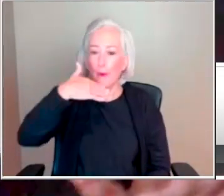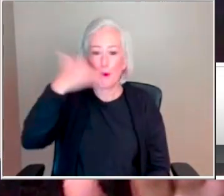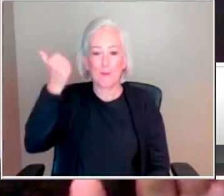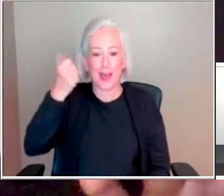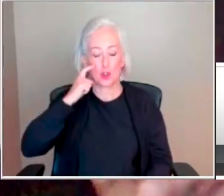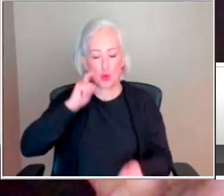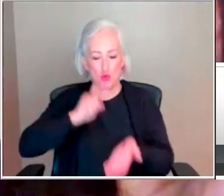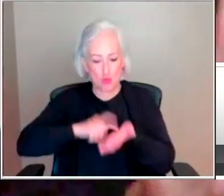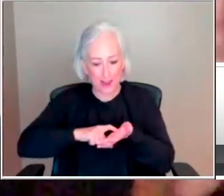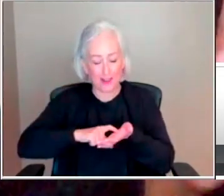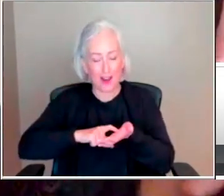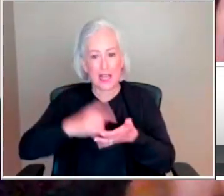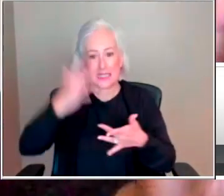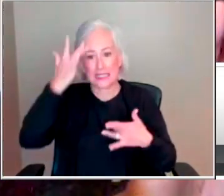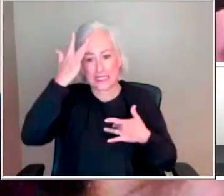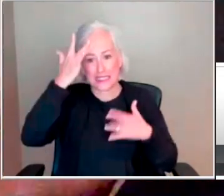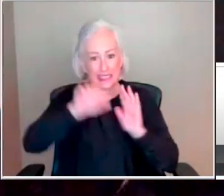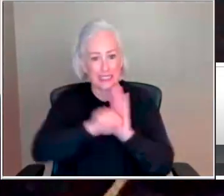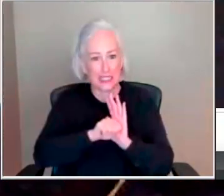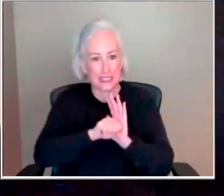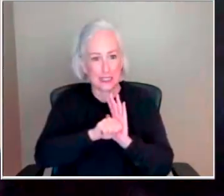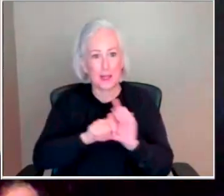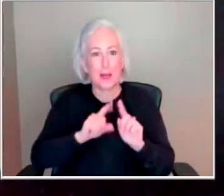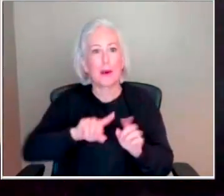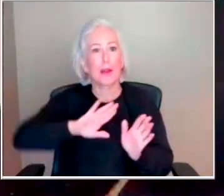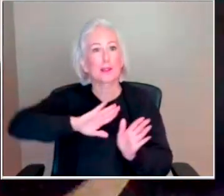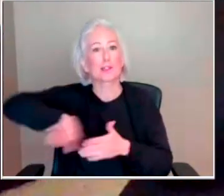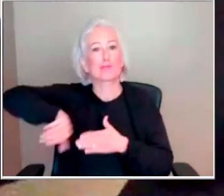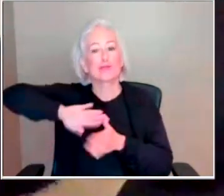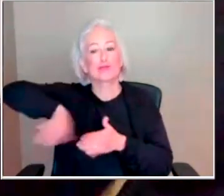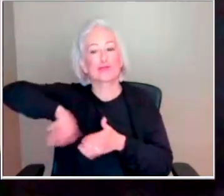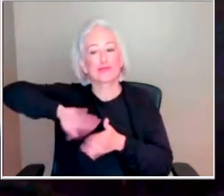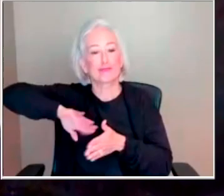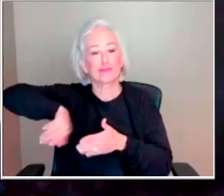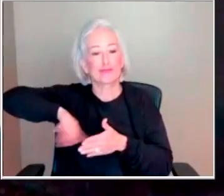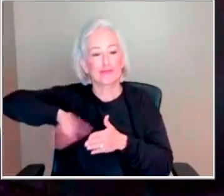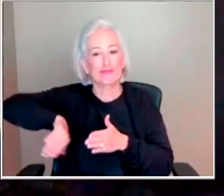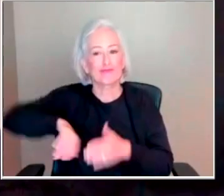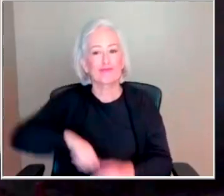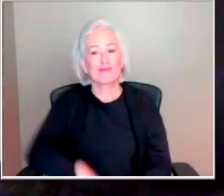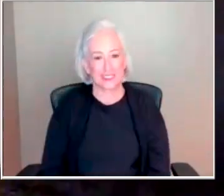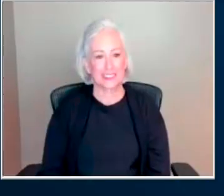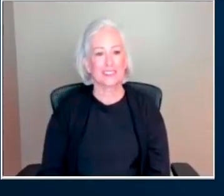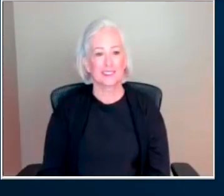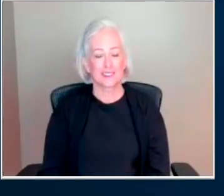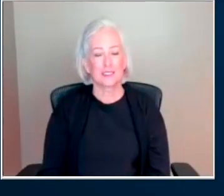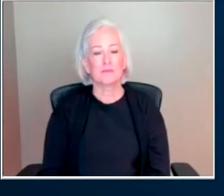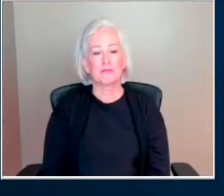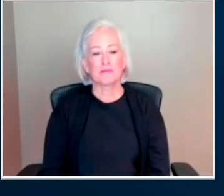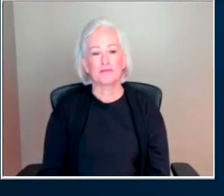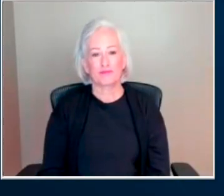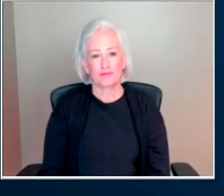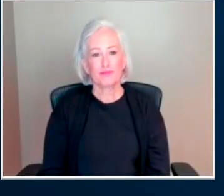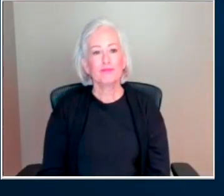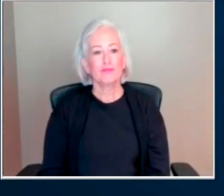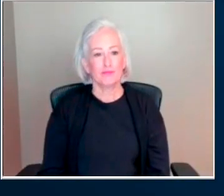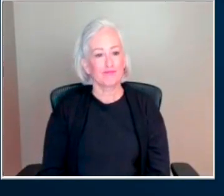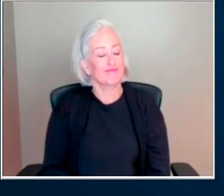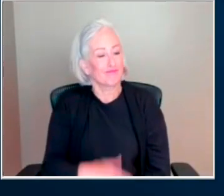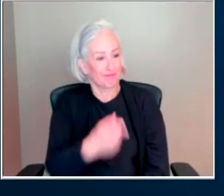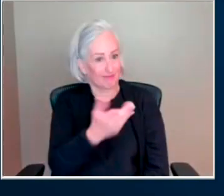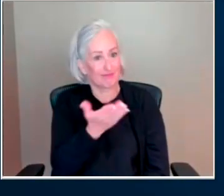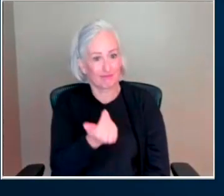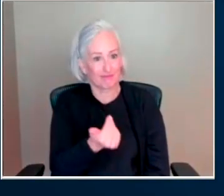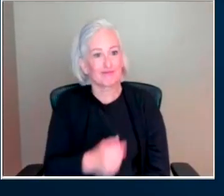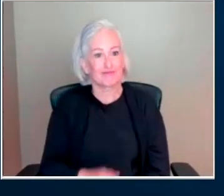recognize all these signs, but I kind of just pushed them back. Well, yeah, please.